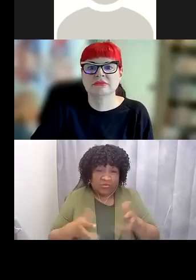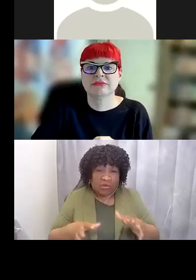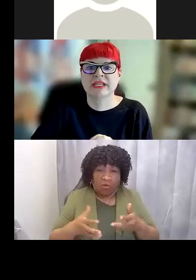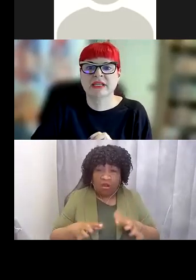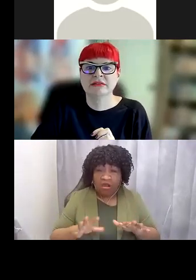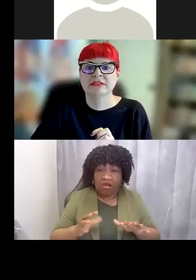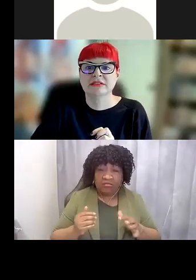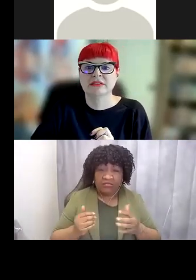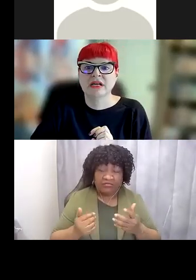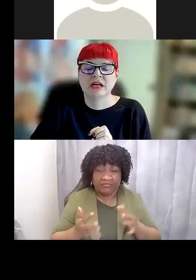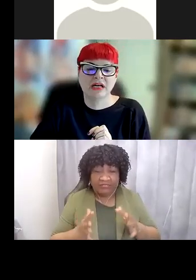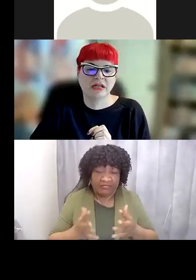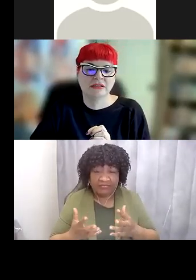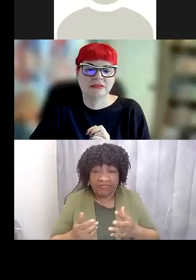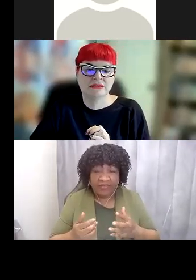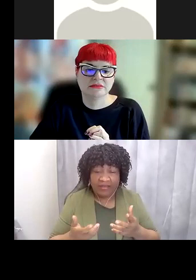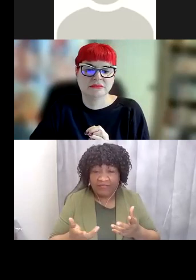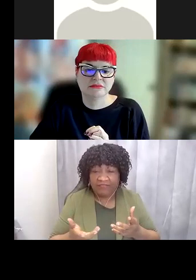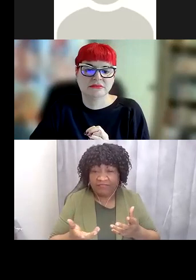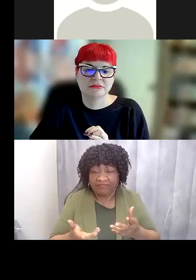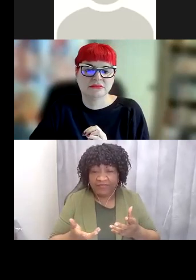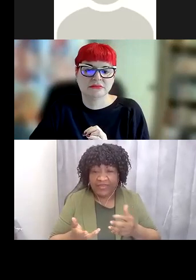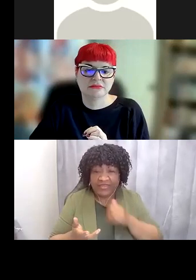to be